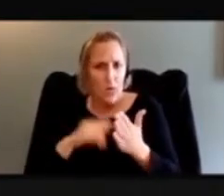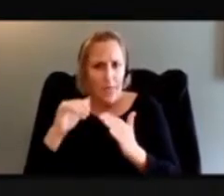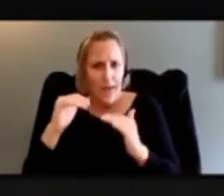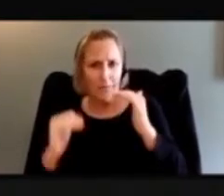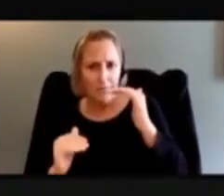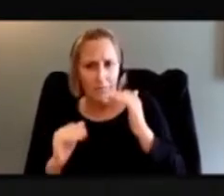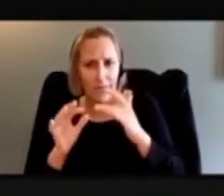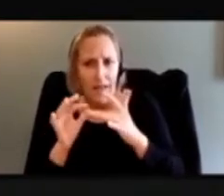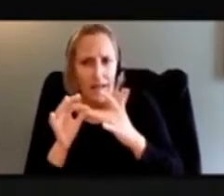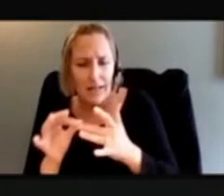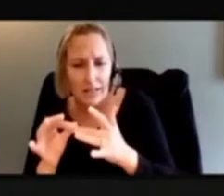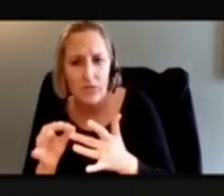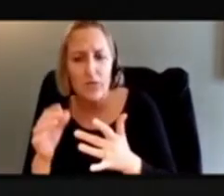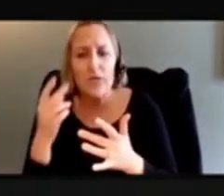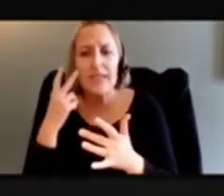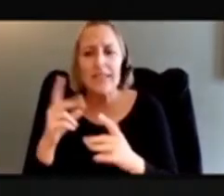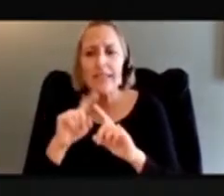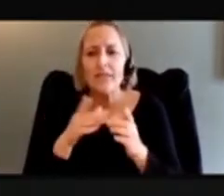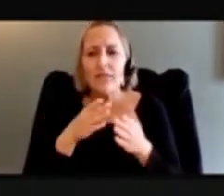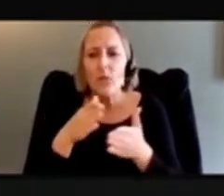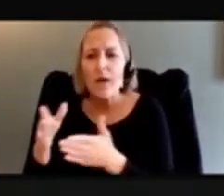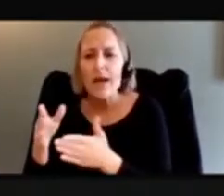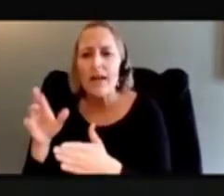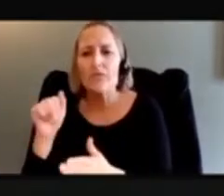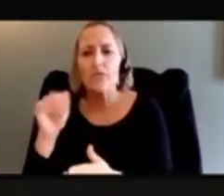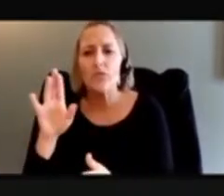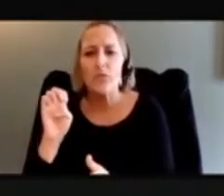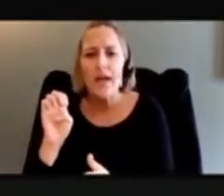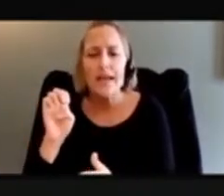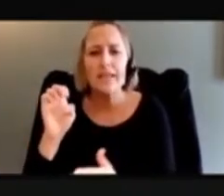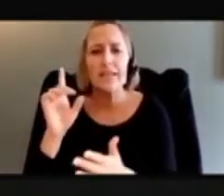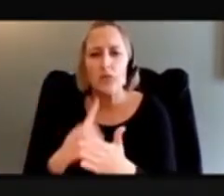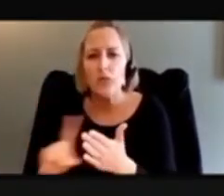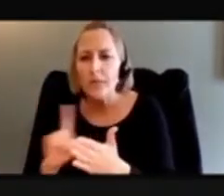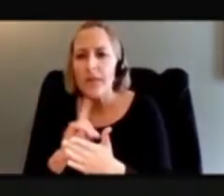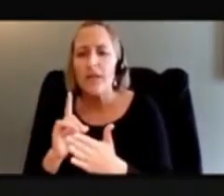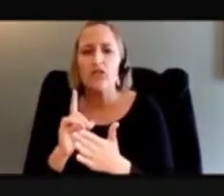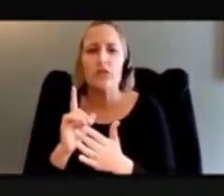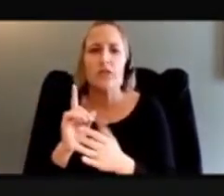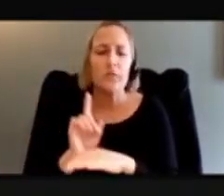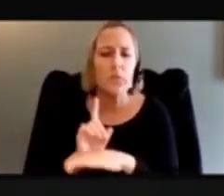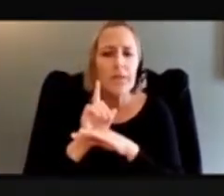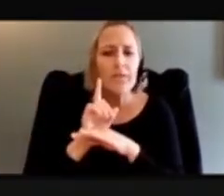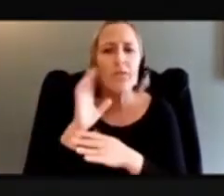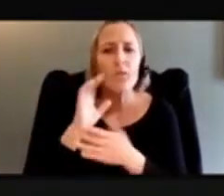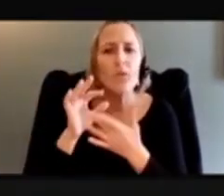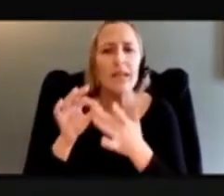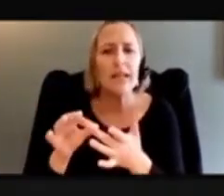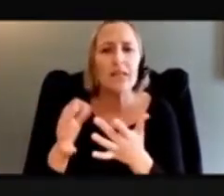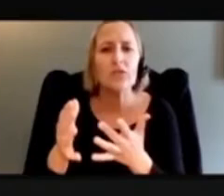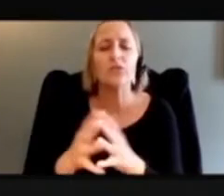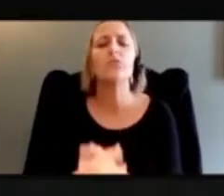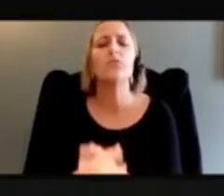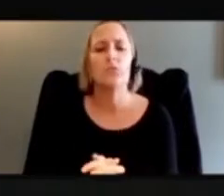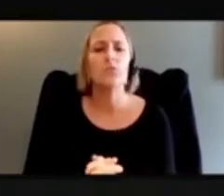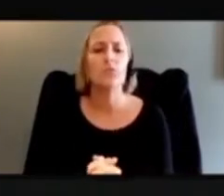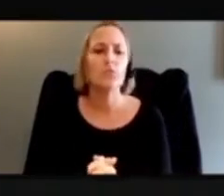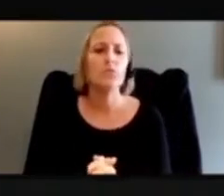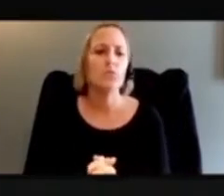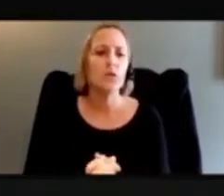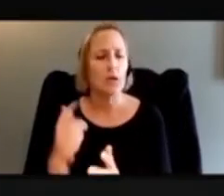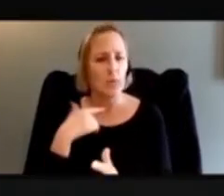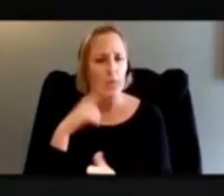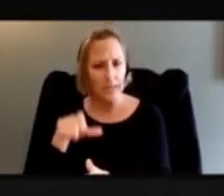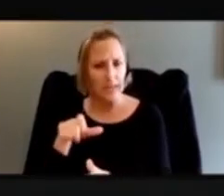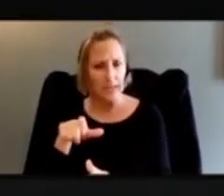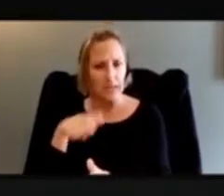what racial discrimination and bias leads to. And we need to keep that in